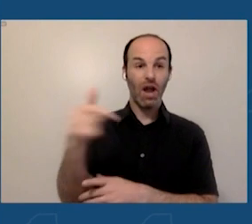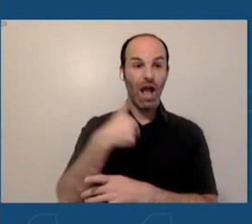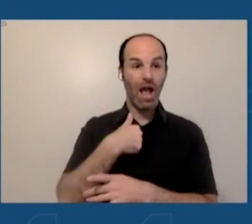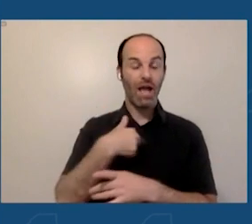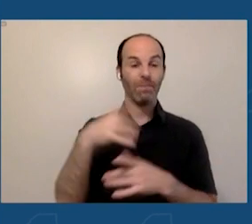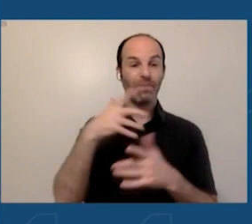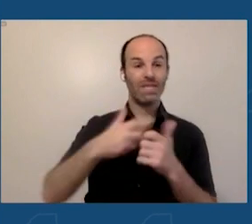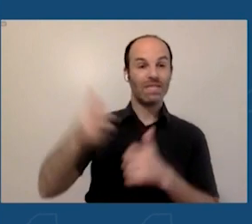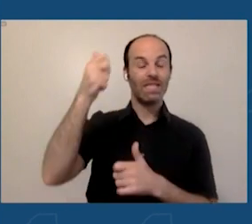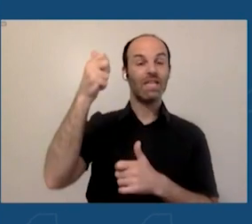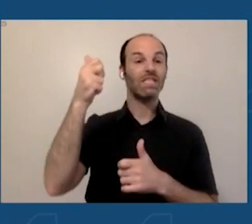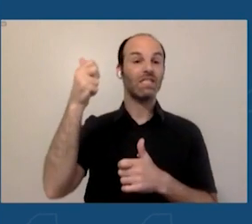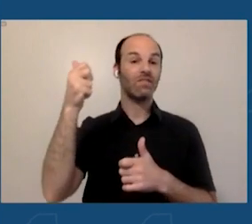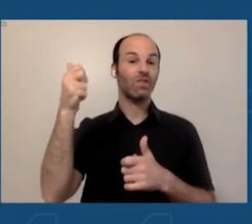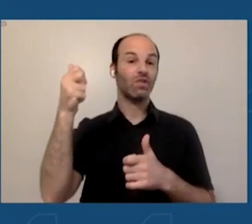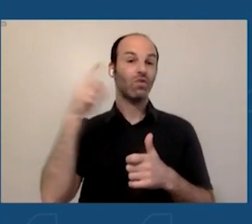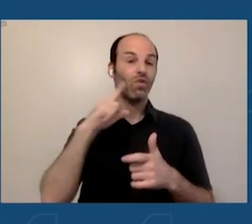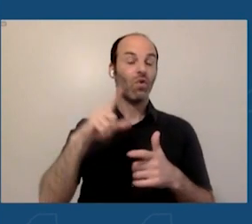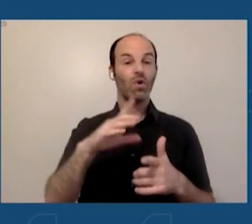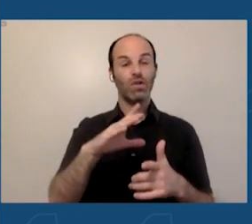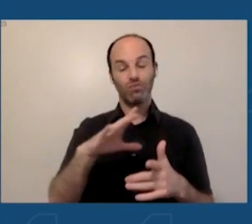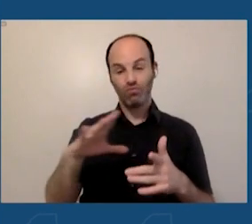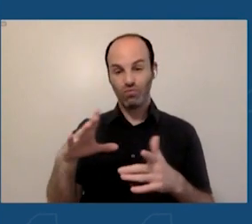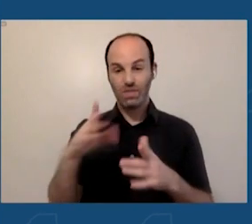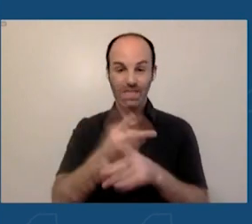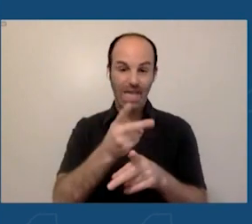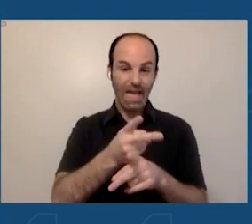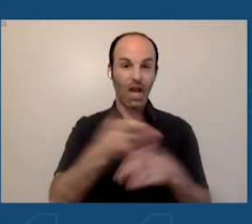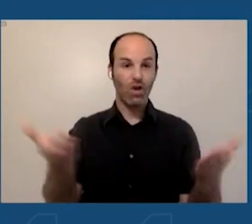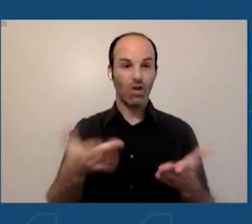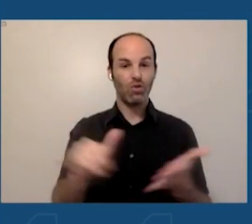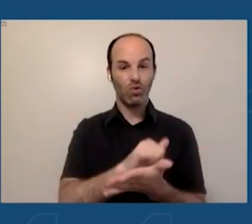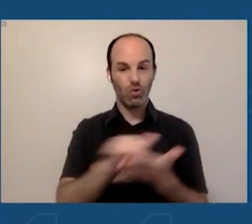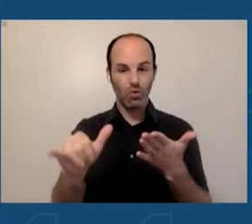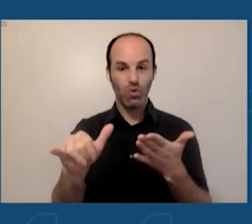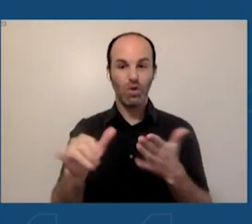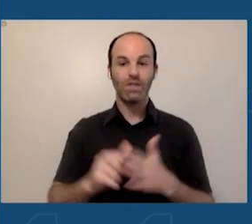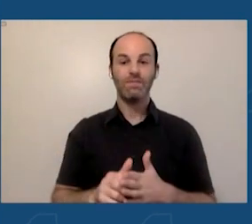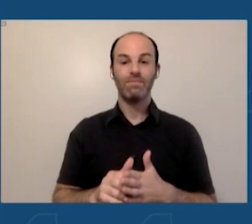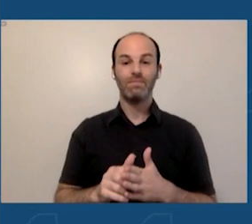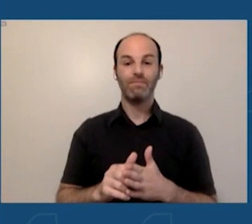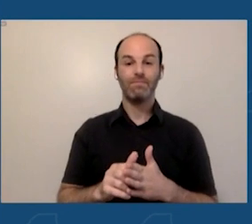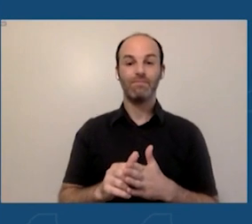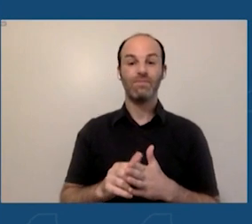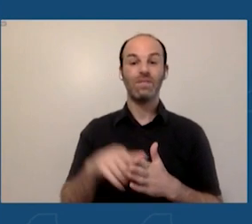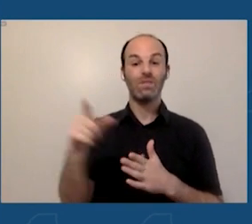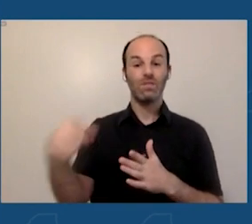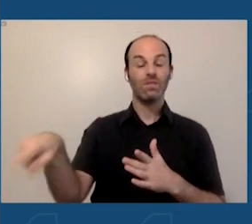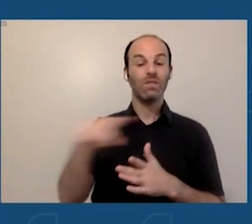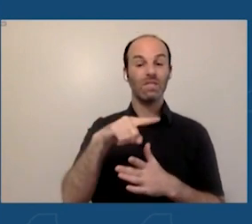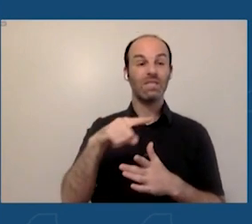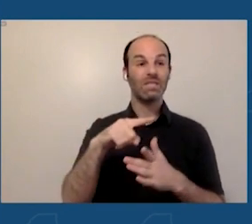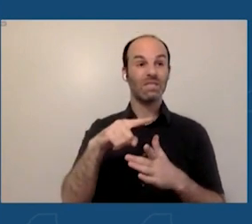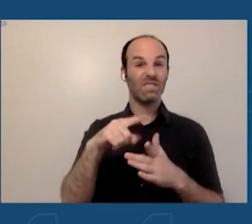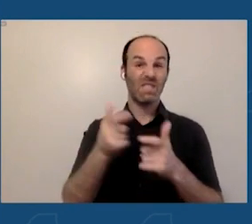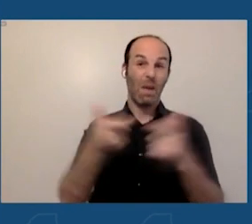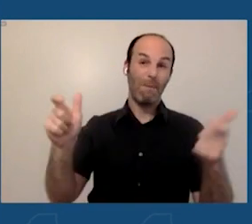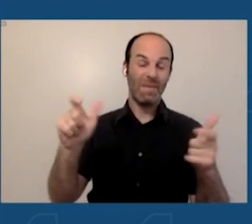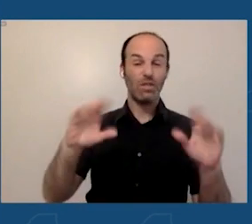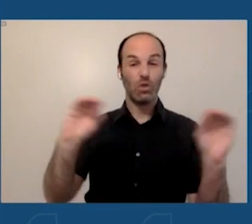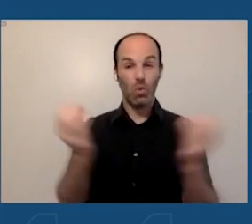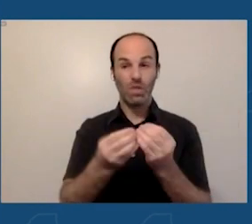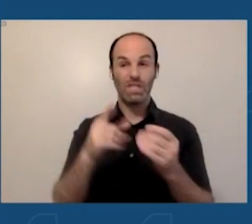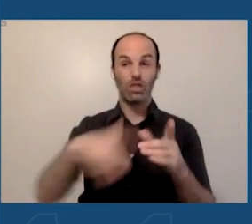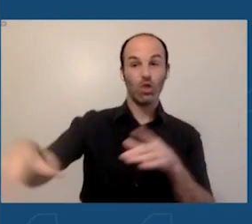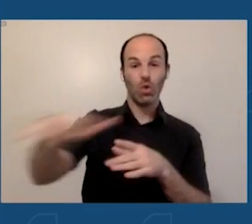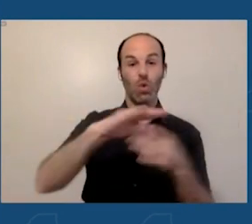New York's membership and advocacy organization of child care providers across the city. We were founded